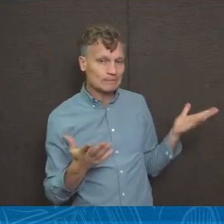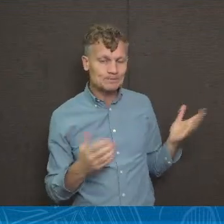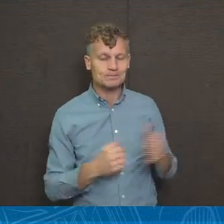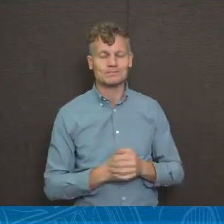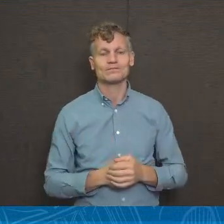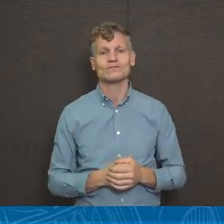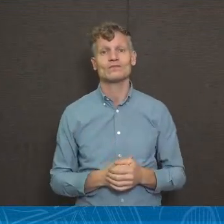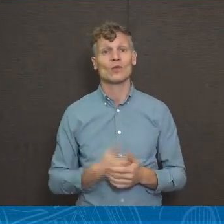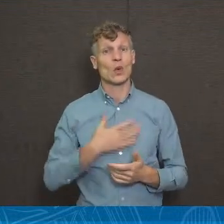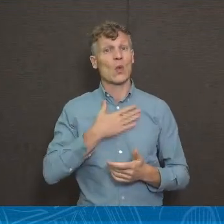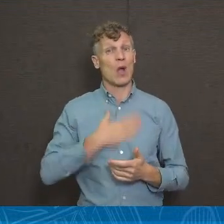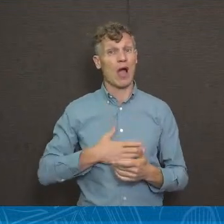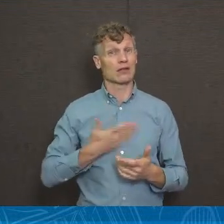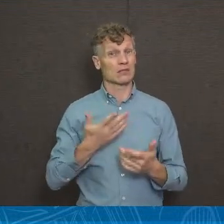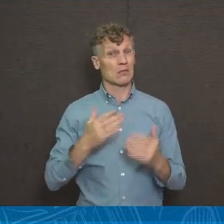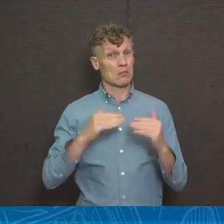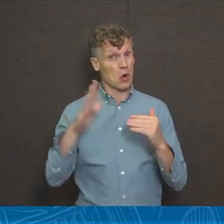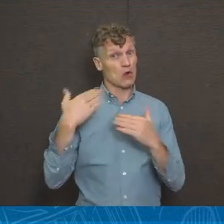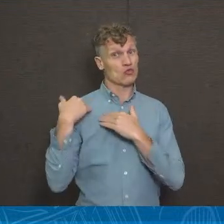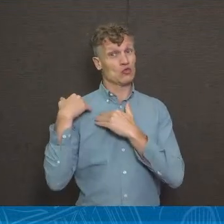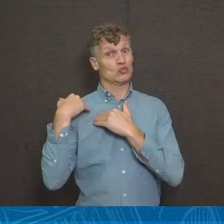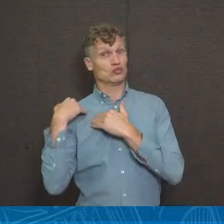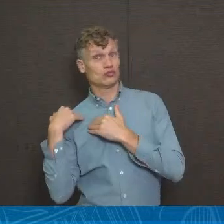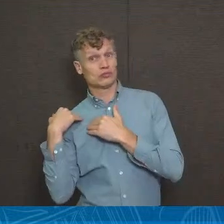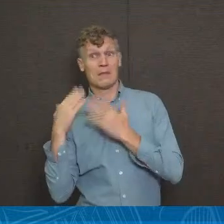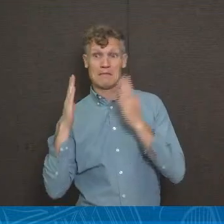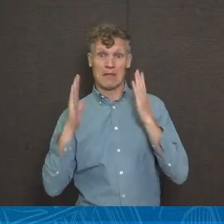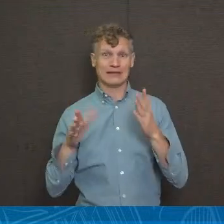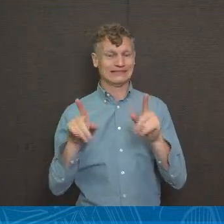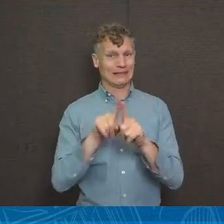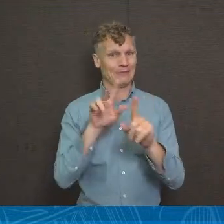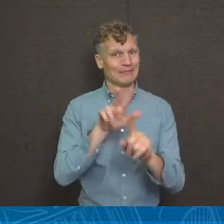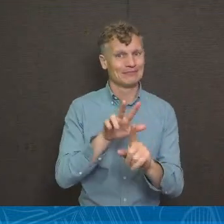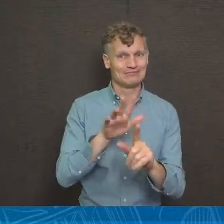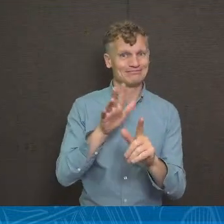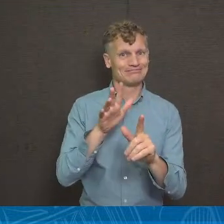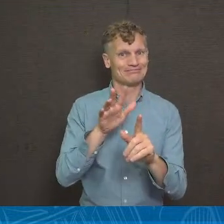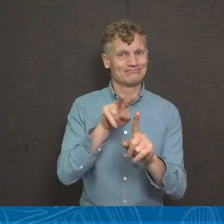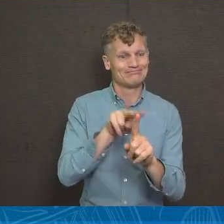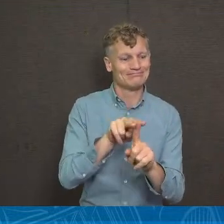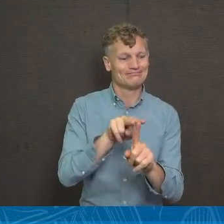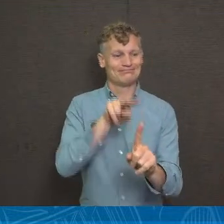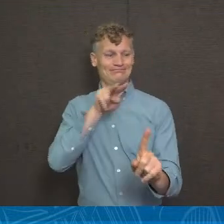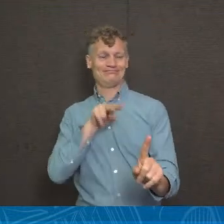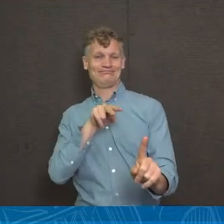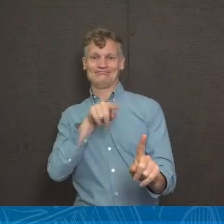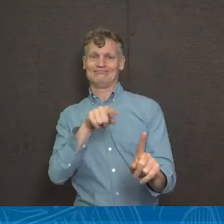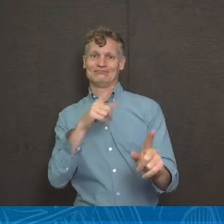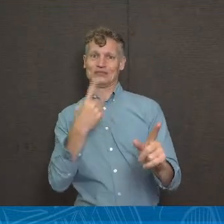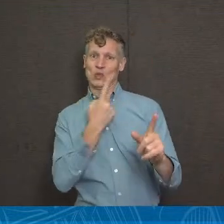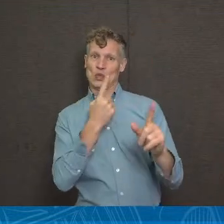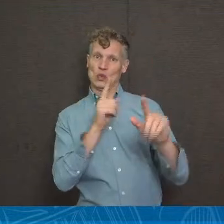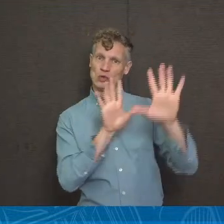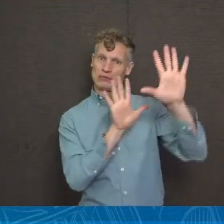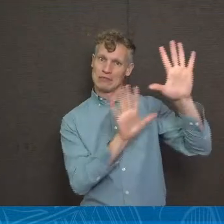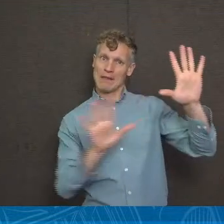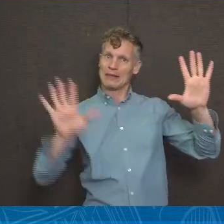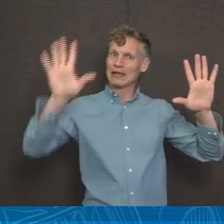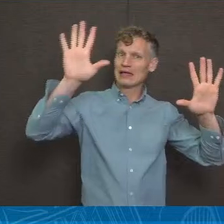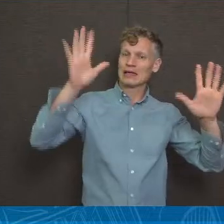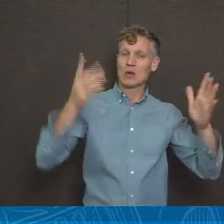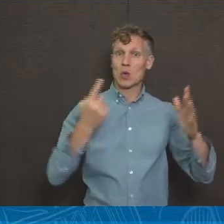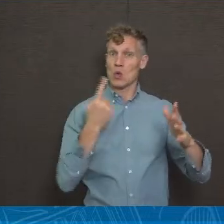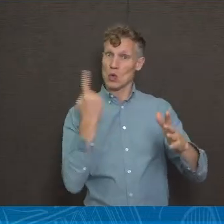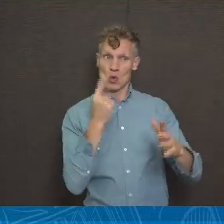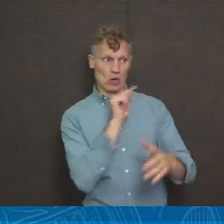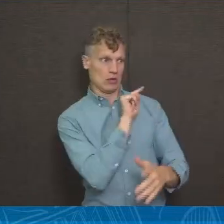and liability, we do need to start with a mapping, effectively setting out a framework of who are the actors and what are the types of actions that need to sit